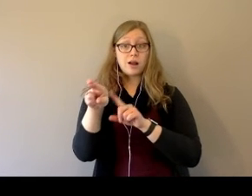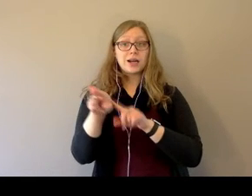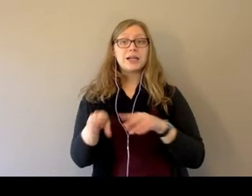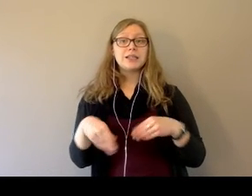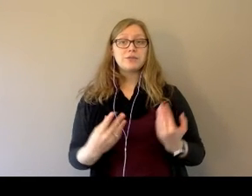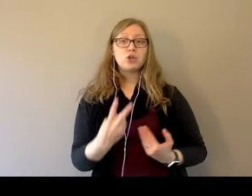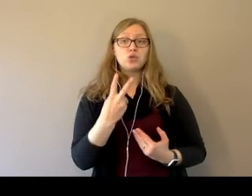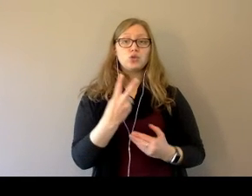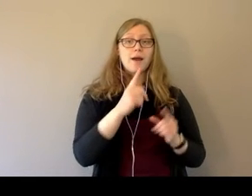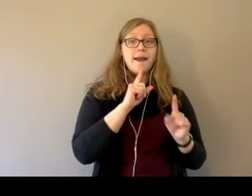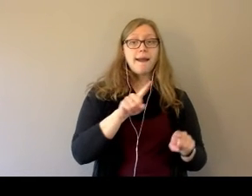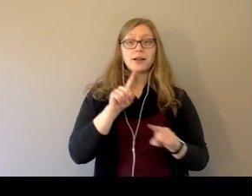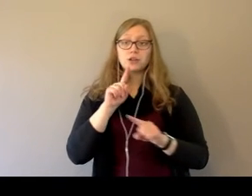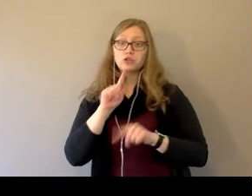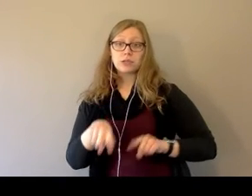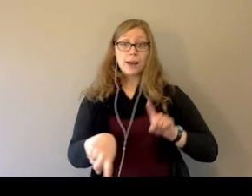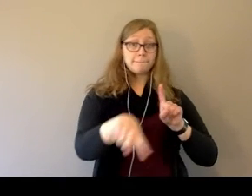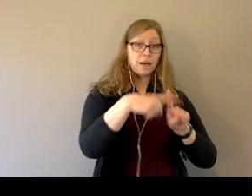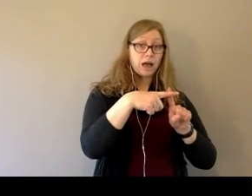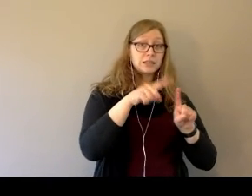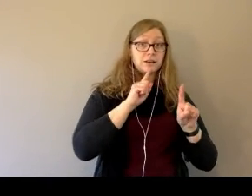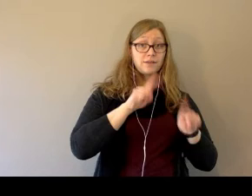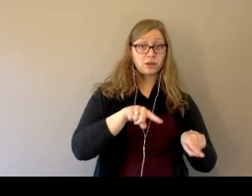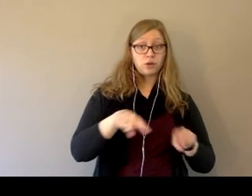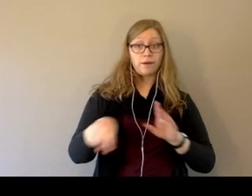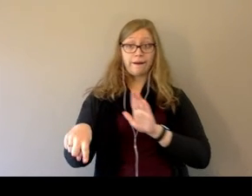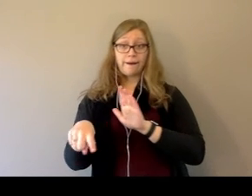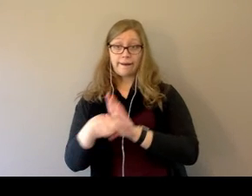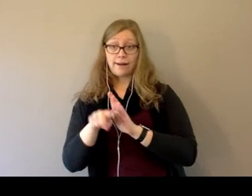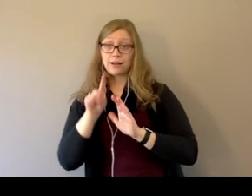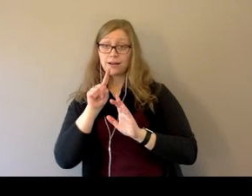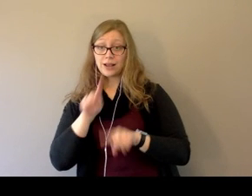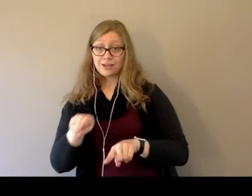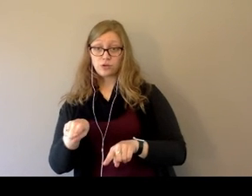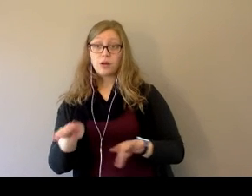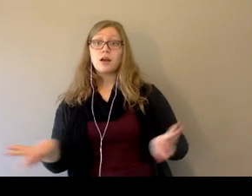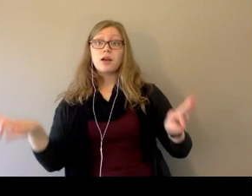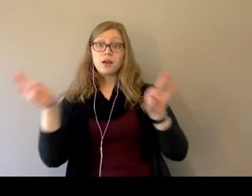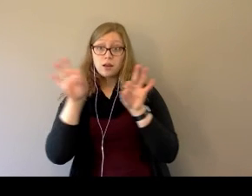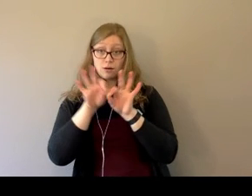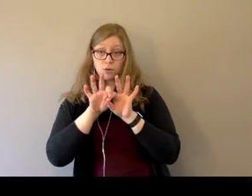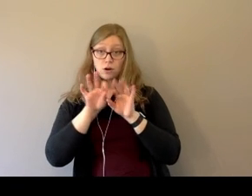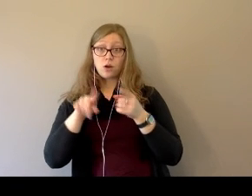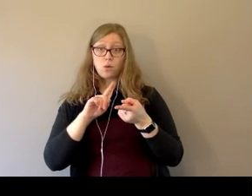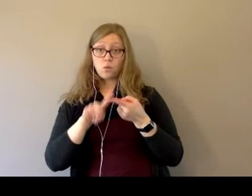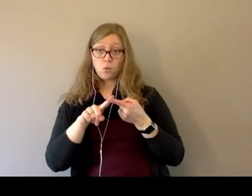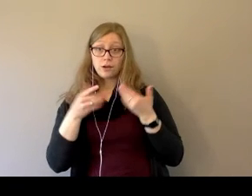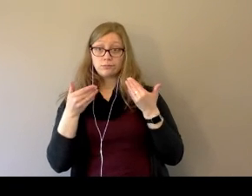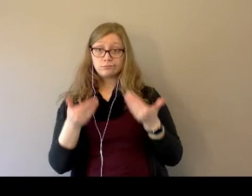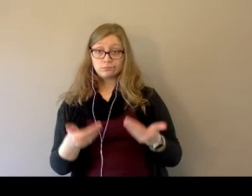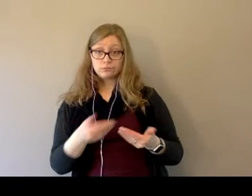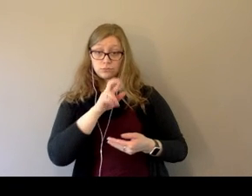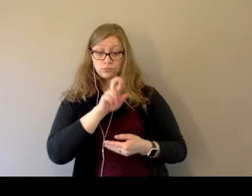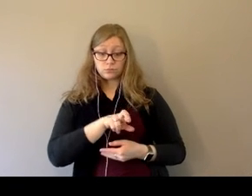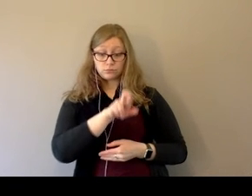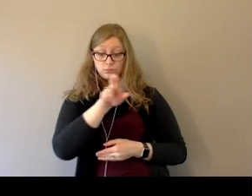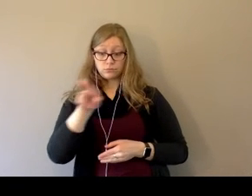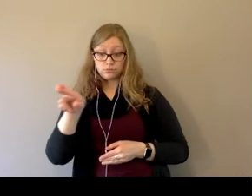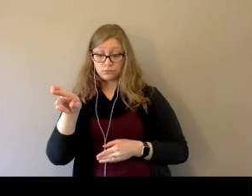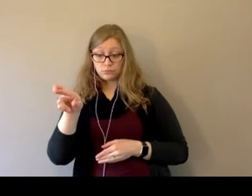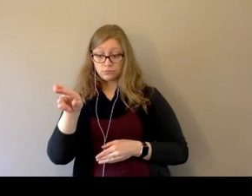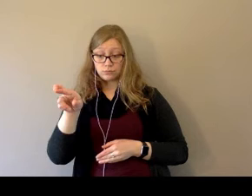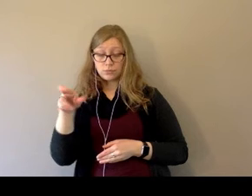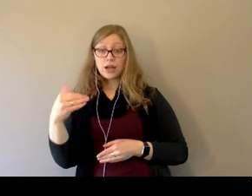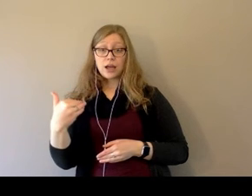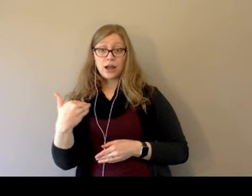answer and a negative answer. So it's real important to indicate that when you take the square root and there's a variable inside the square root,